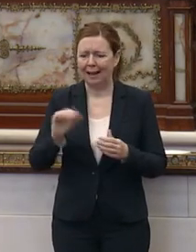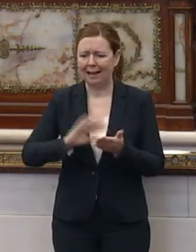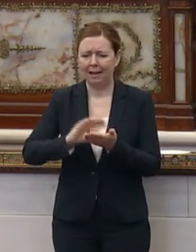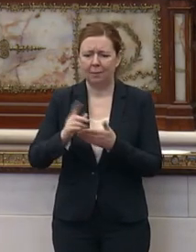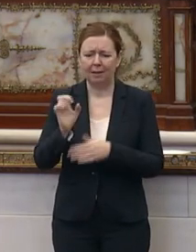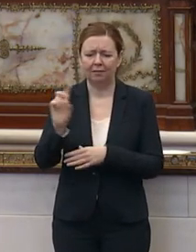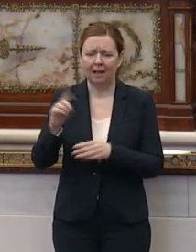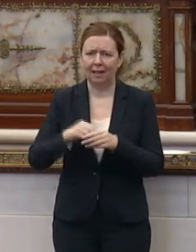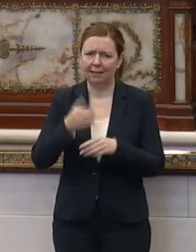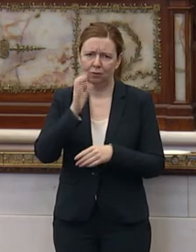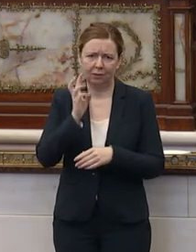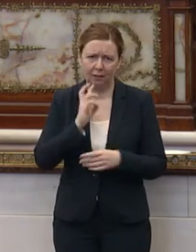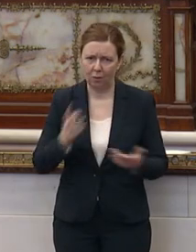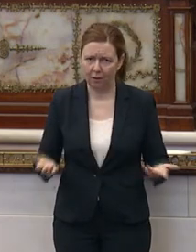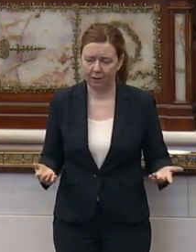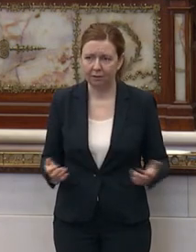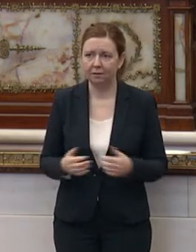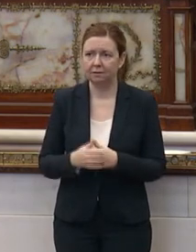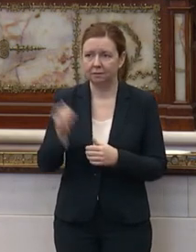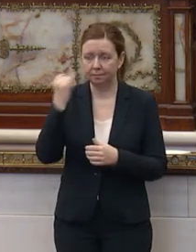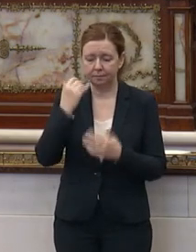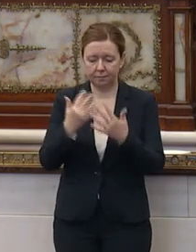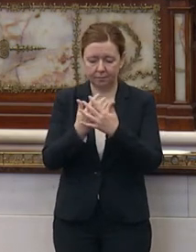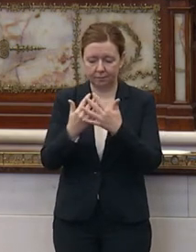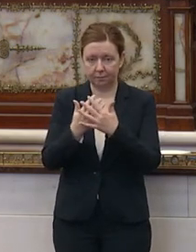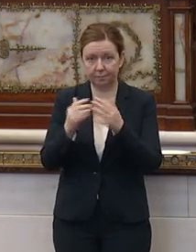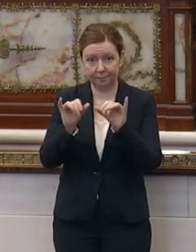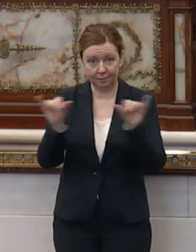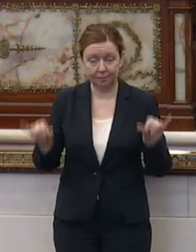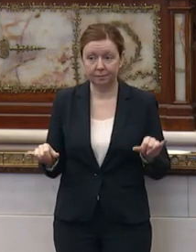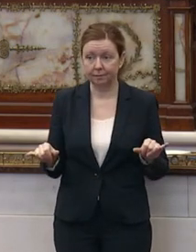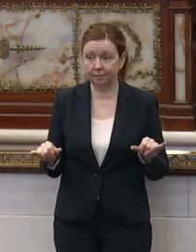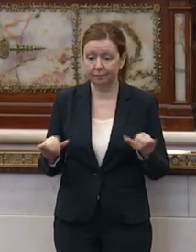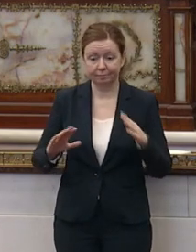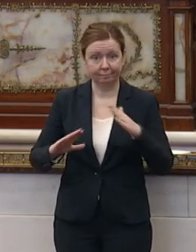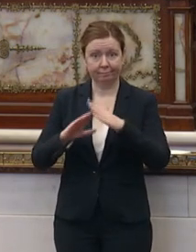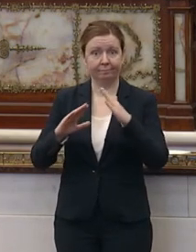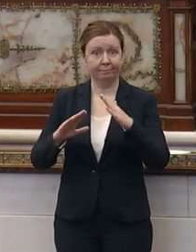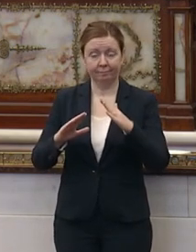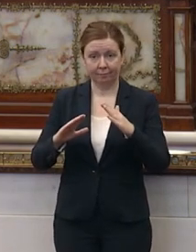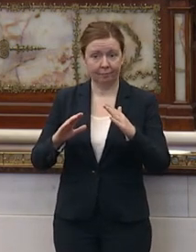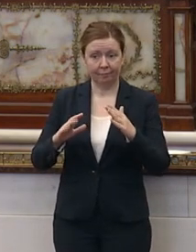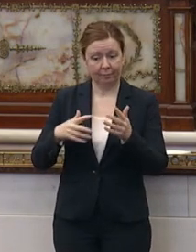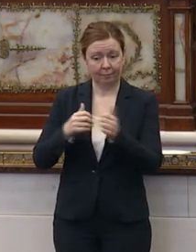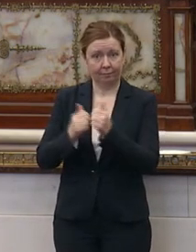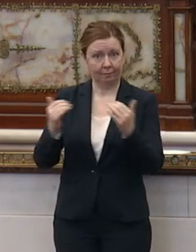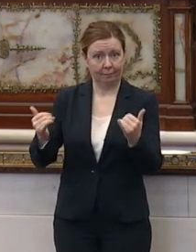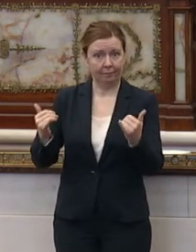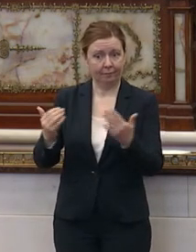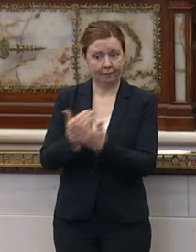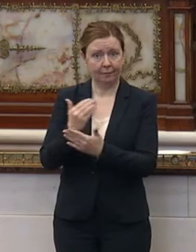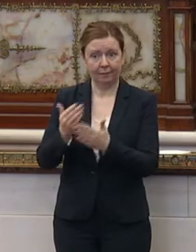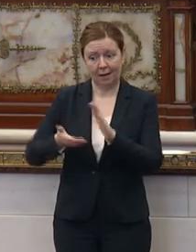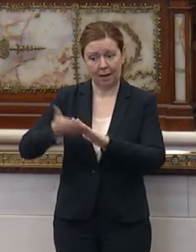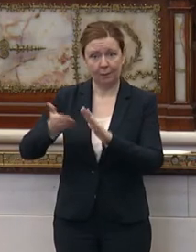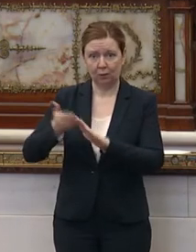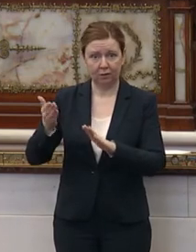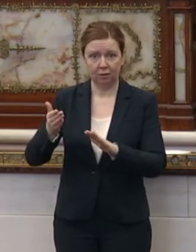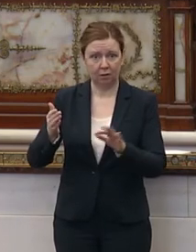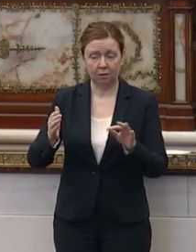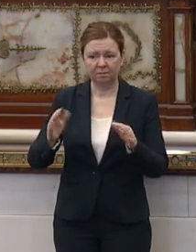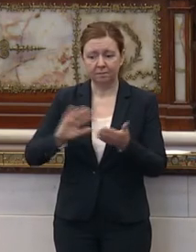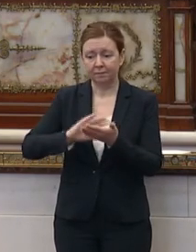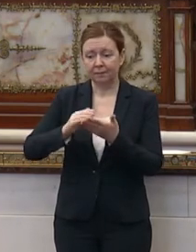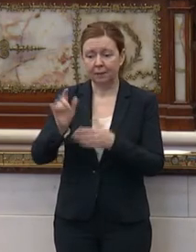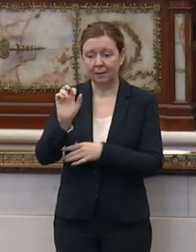of lead in the drinking water. As long as the filtration systems are up to date and operational,